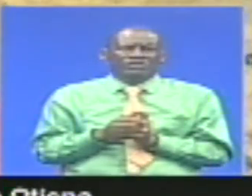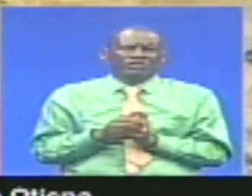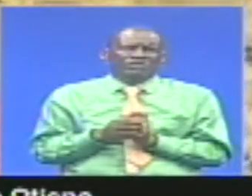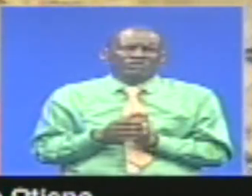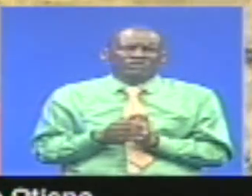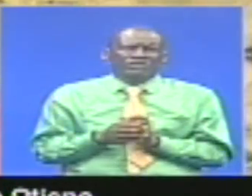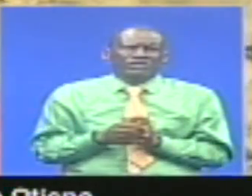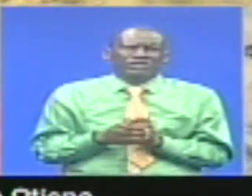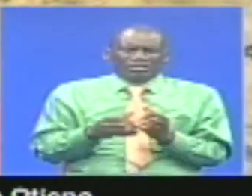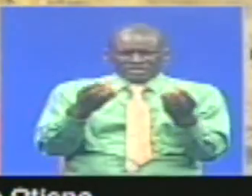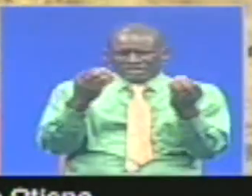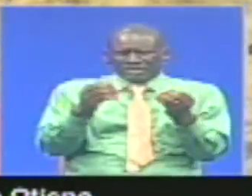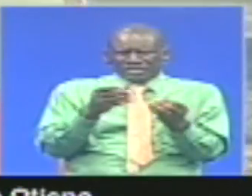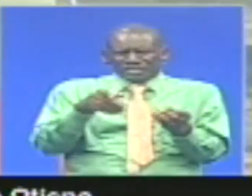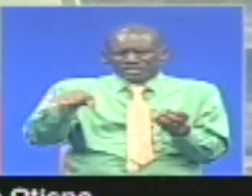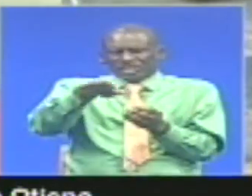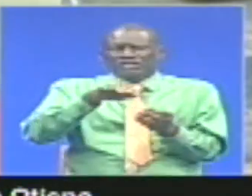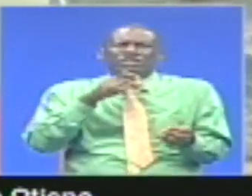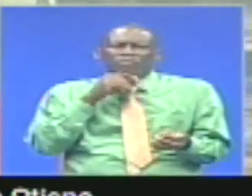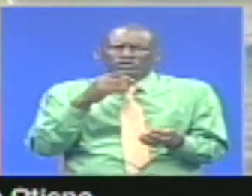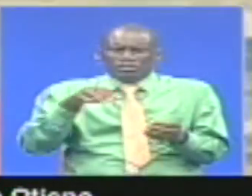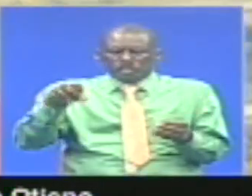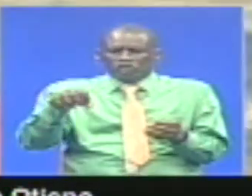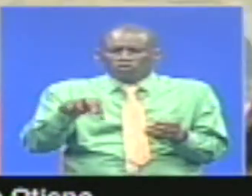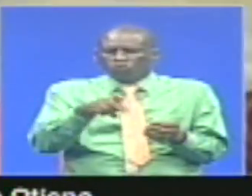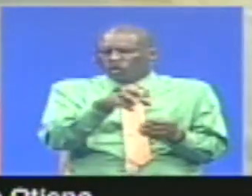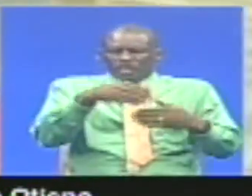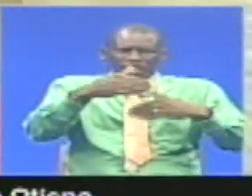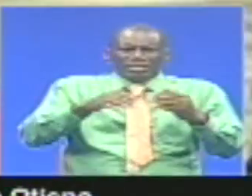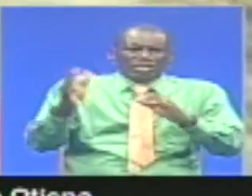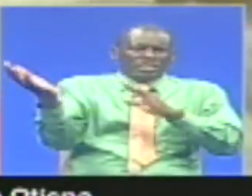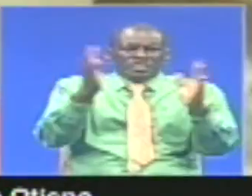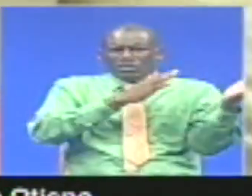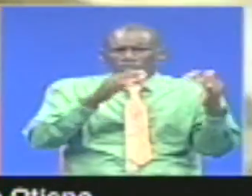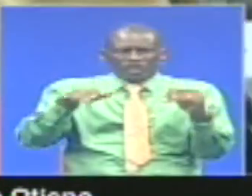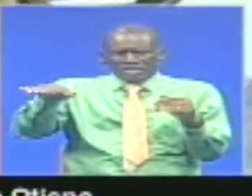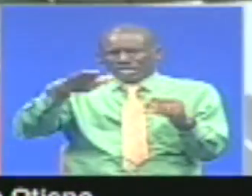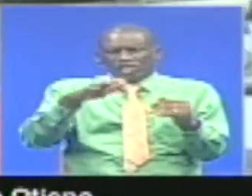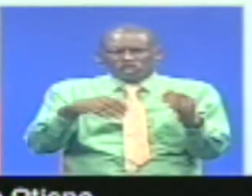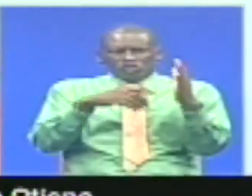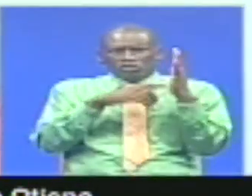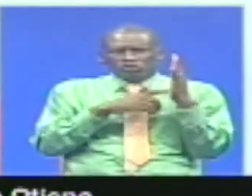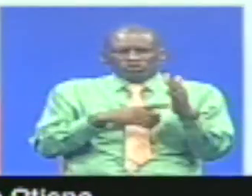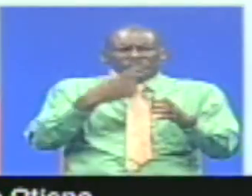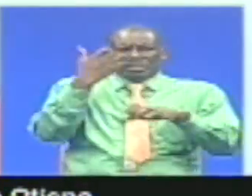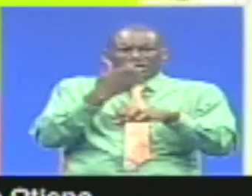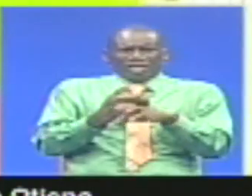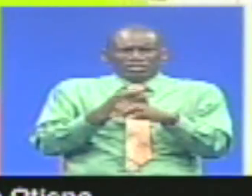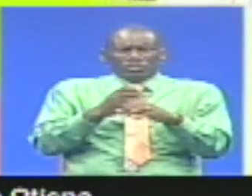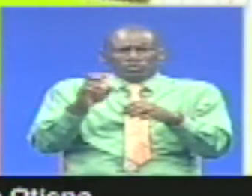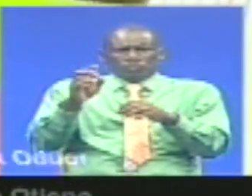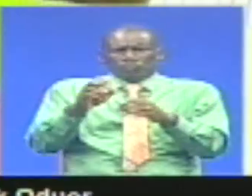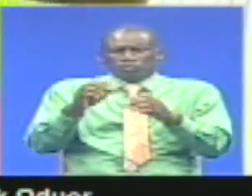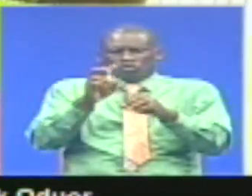The ease with which these local boys are walking around the wind farm points to the difficulty in adequately policing the vast area.